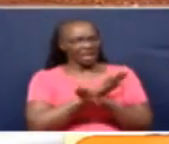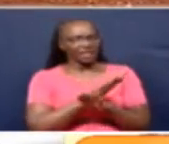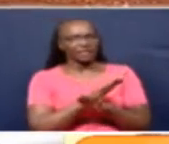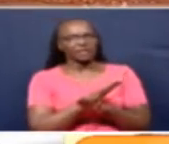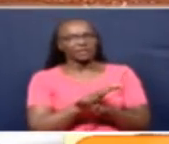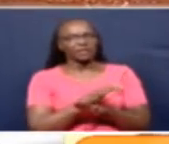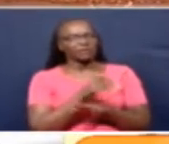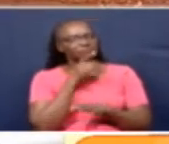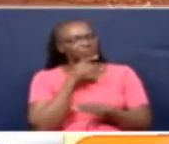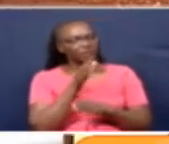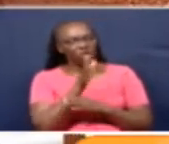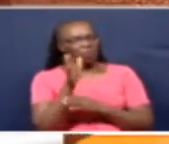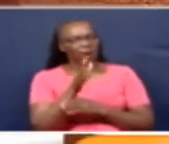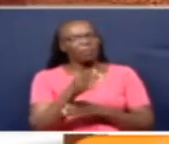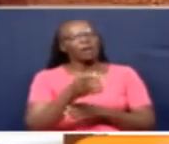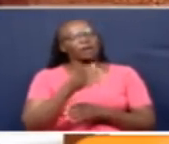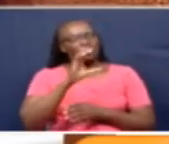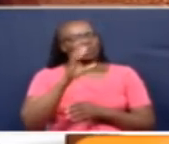you talking about?